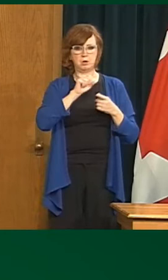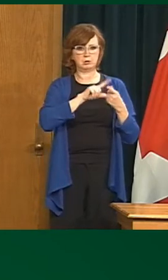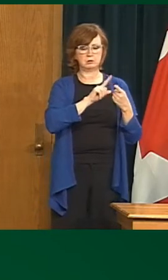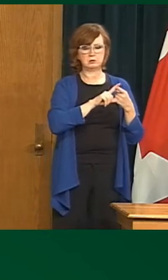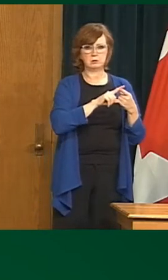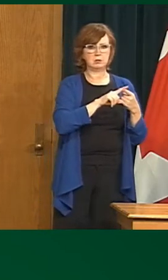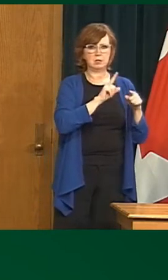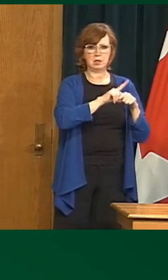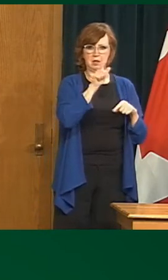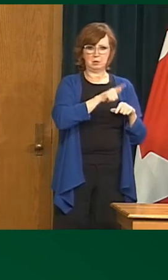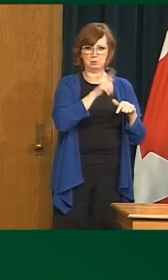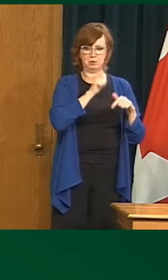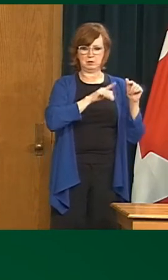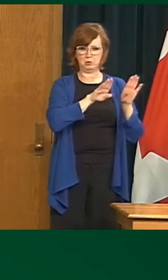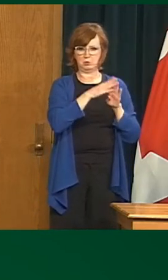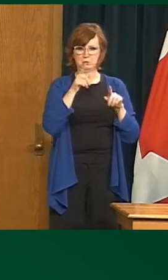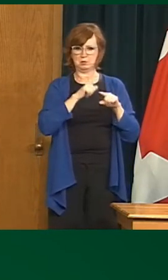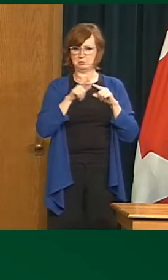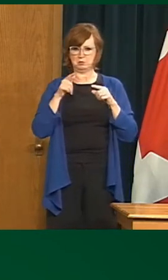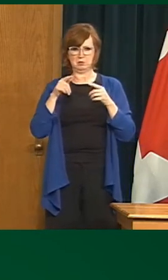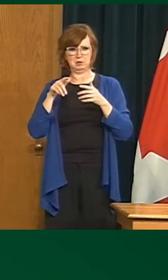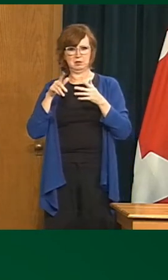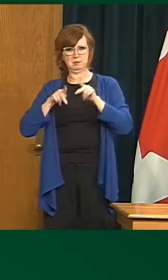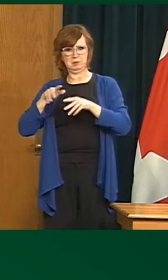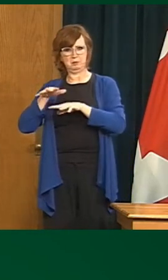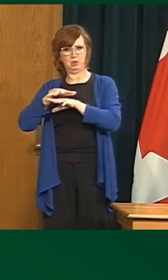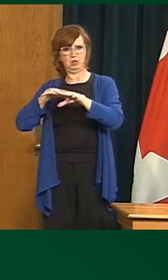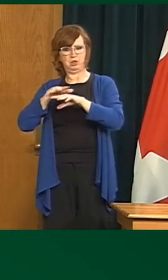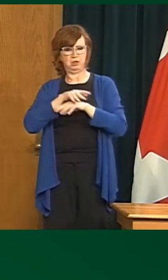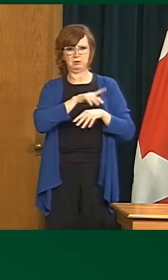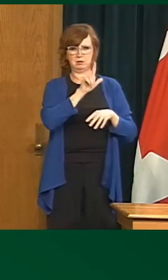want to speak to that, Doctor? So I think